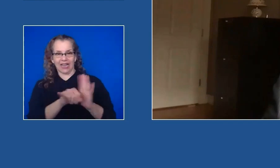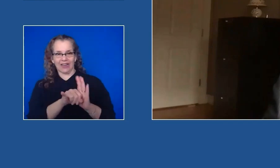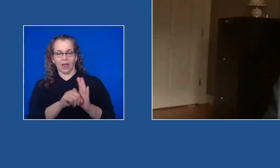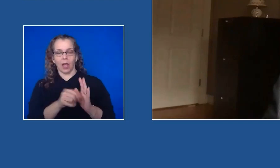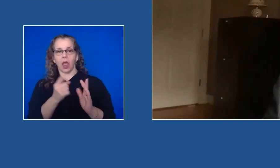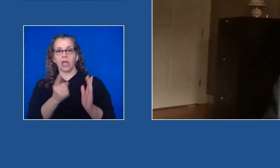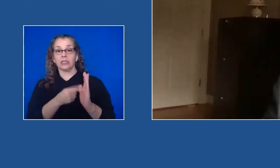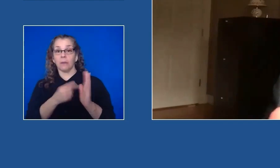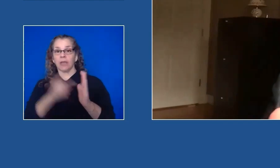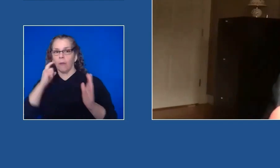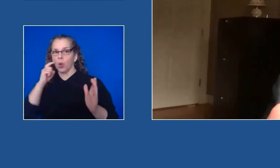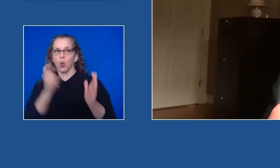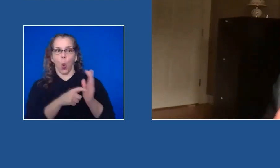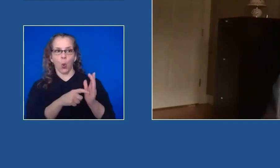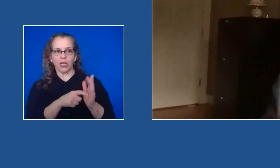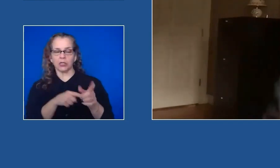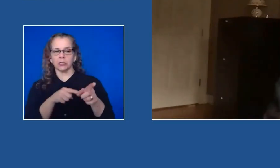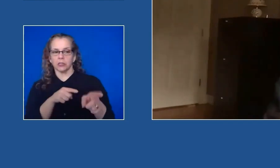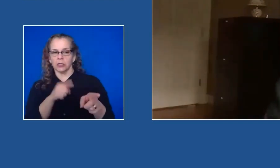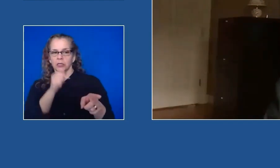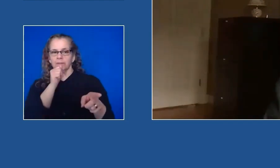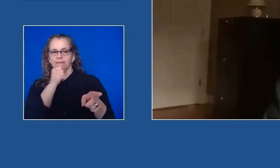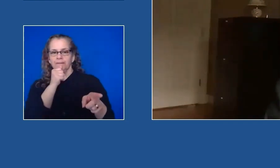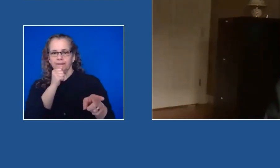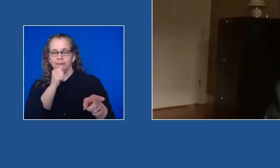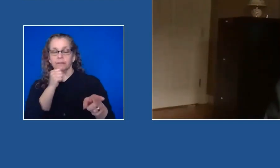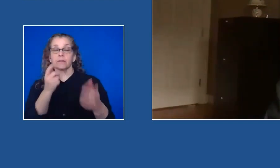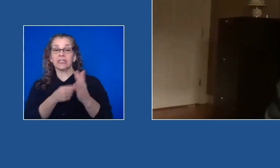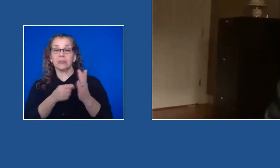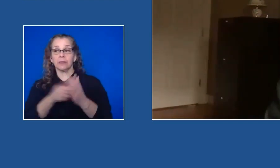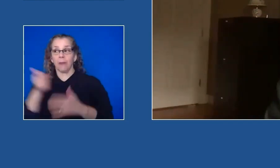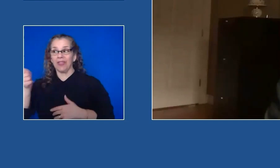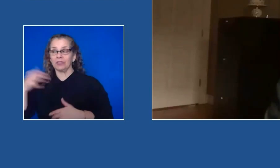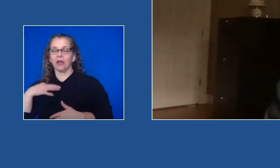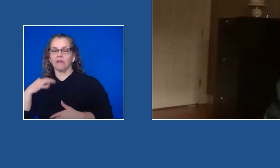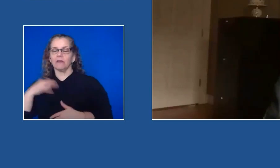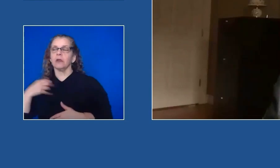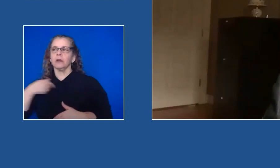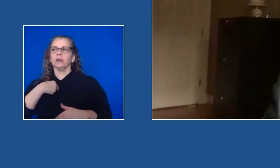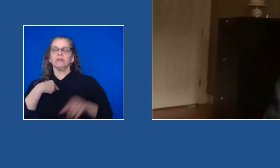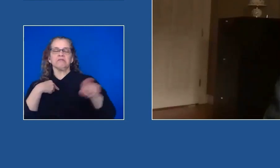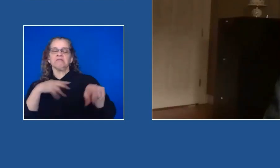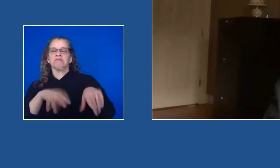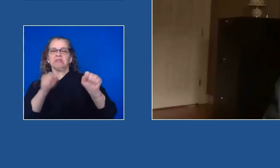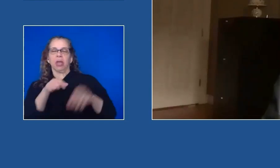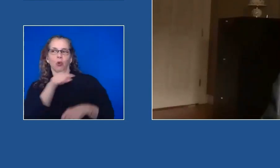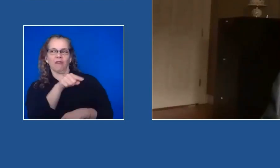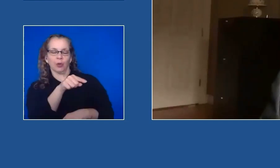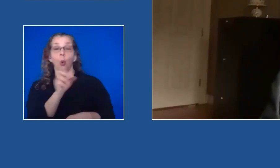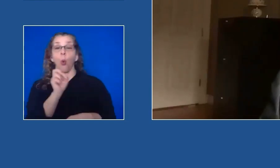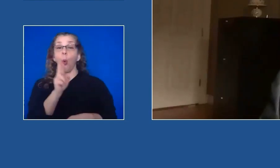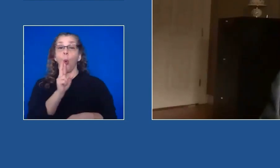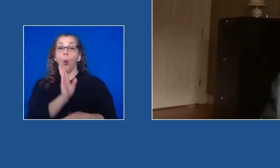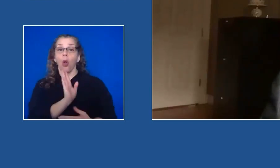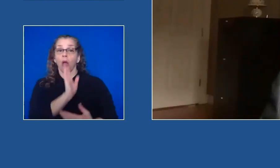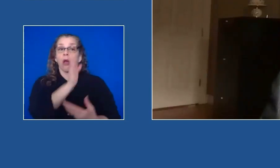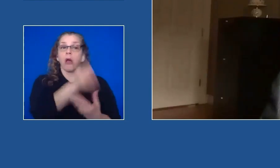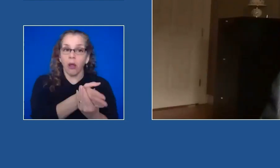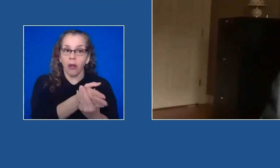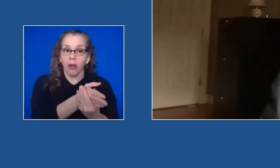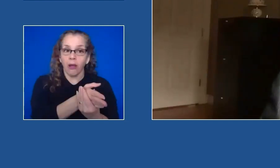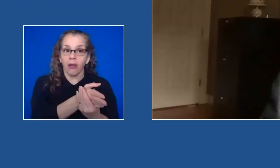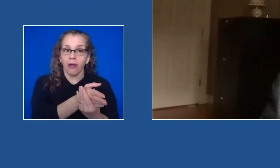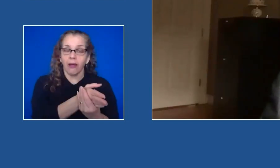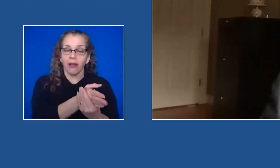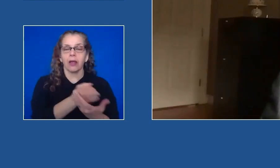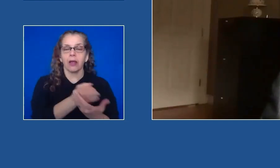minority who's suffering, and they either go and volunteer to pick up the patient and care for them, or they intervene. Although some of my